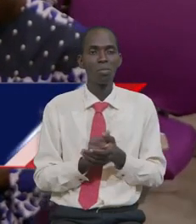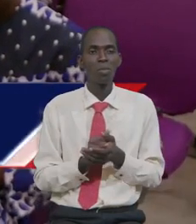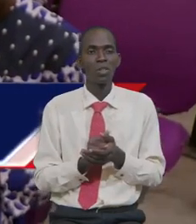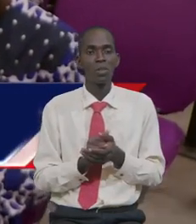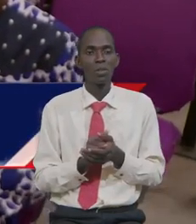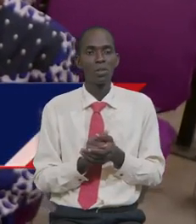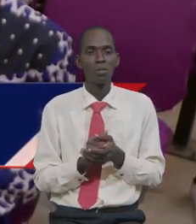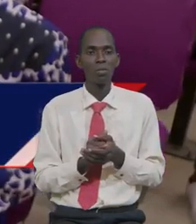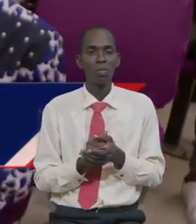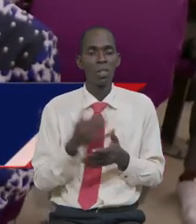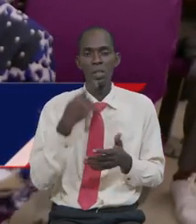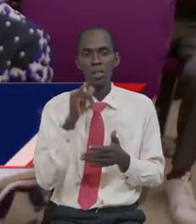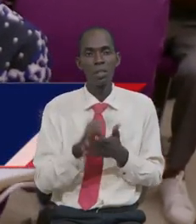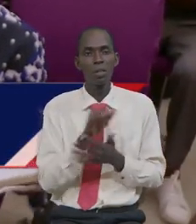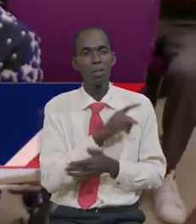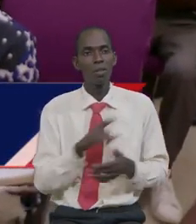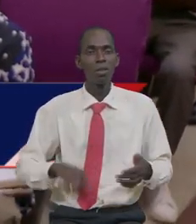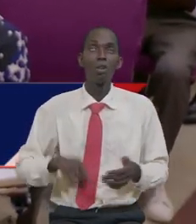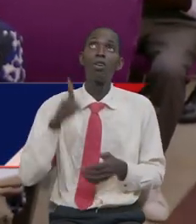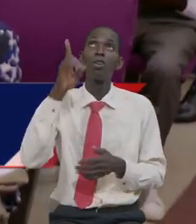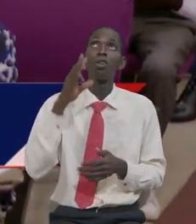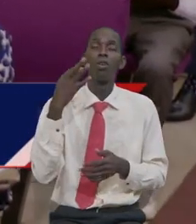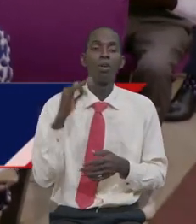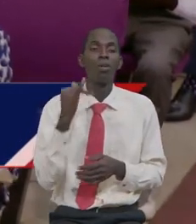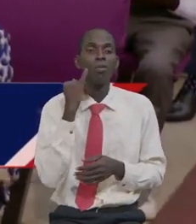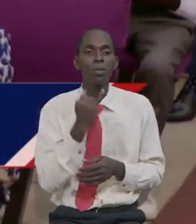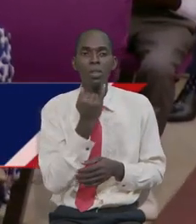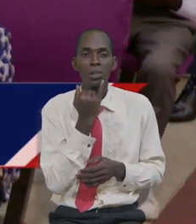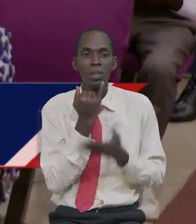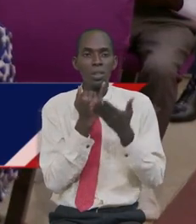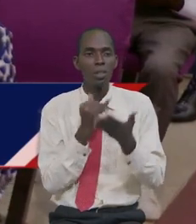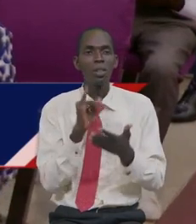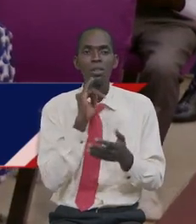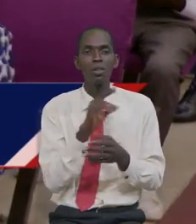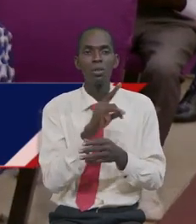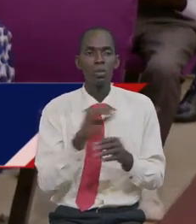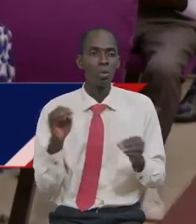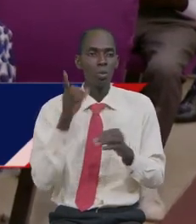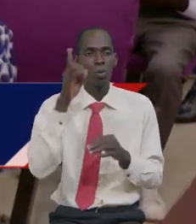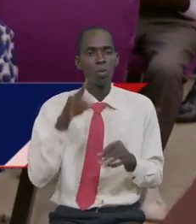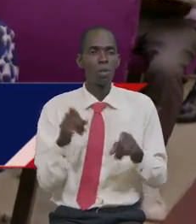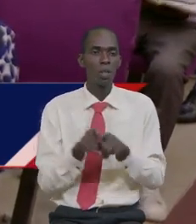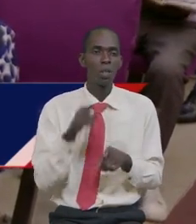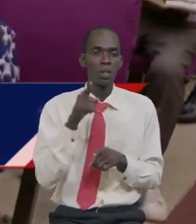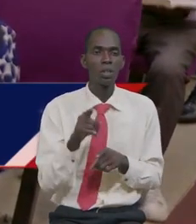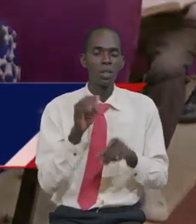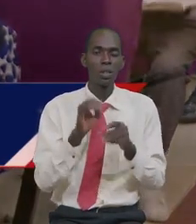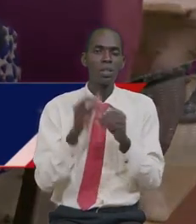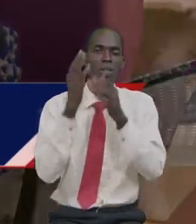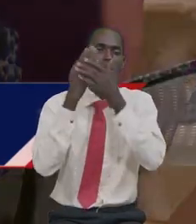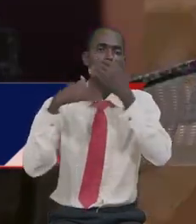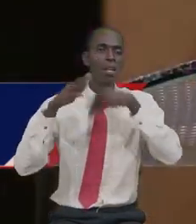is no God like thee in heaven above, on earth beneath,